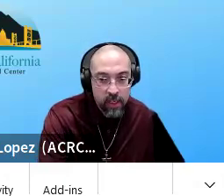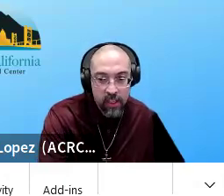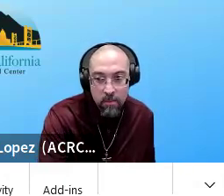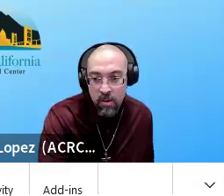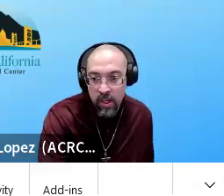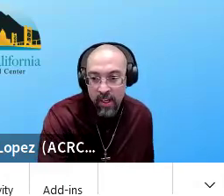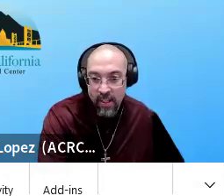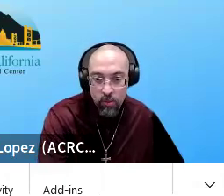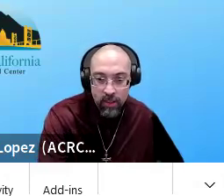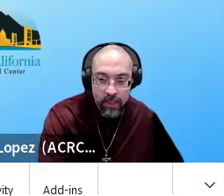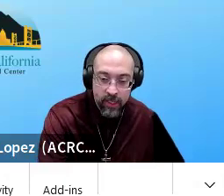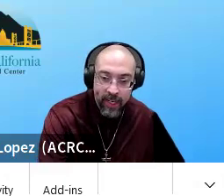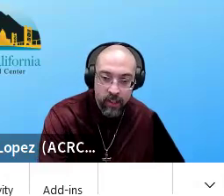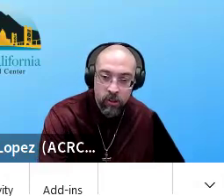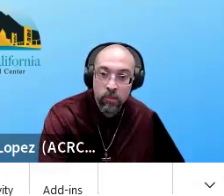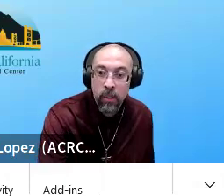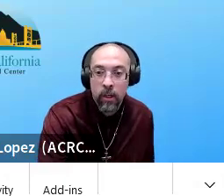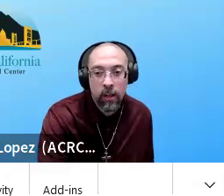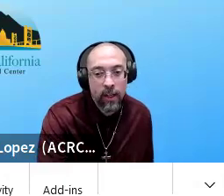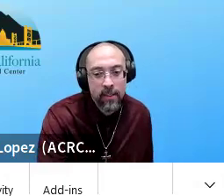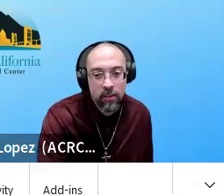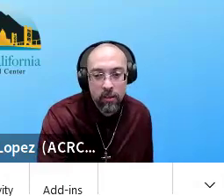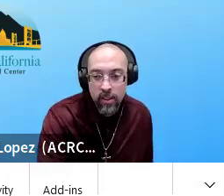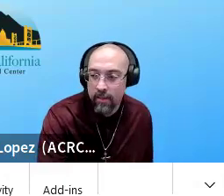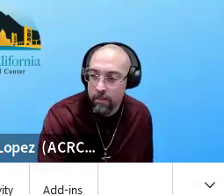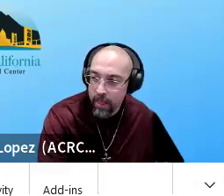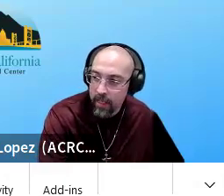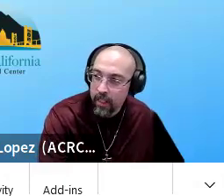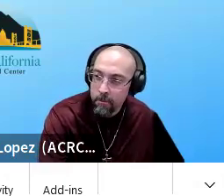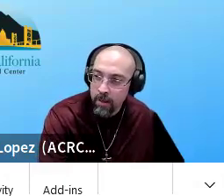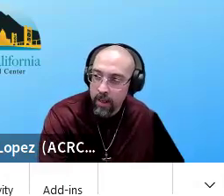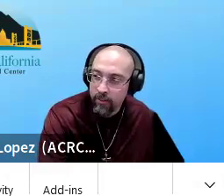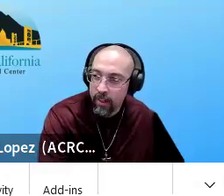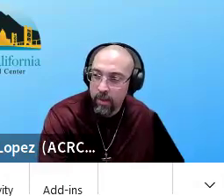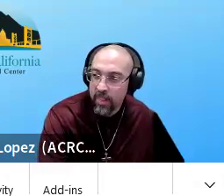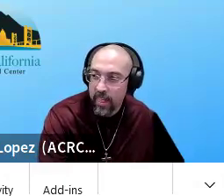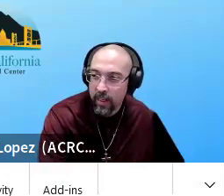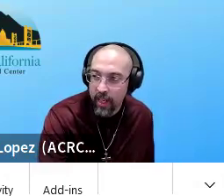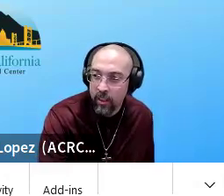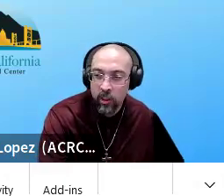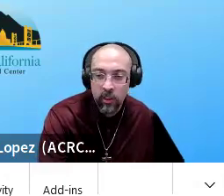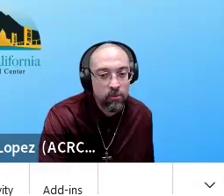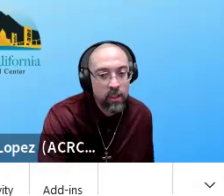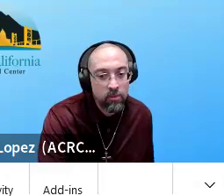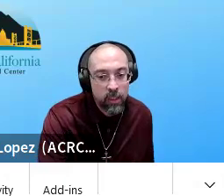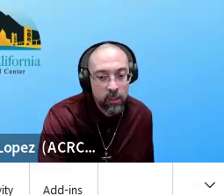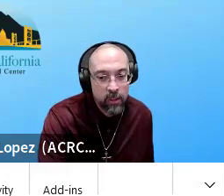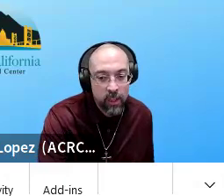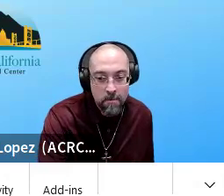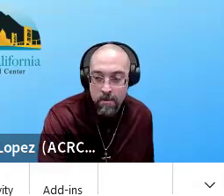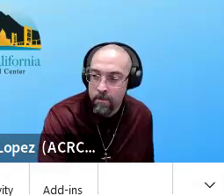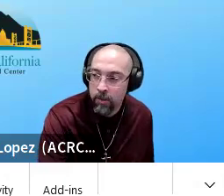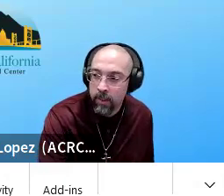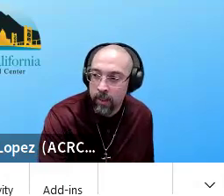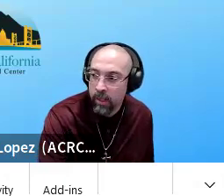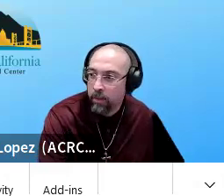in the community as well as at home. Our clients don't always have to be in the community for them to be taken advantage of. We know